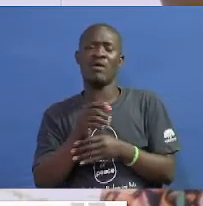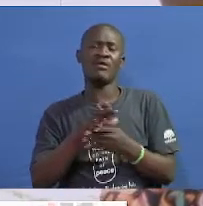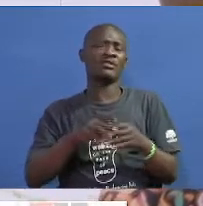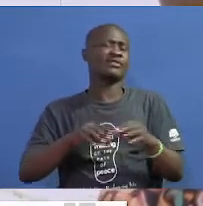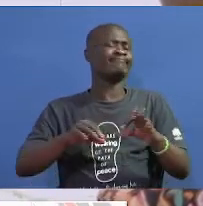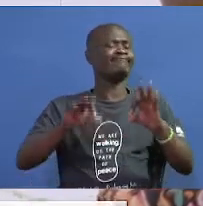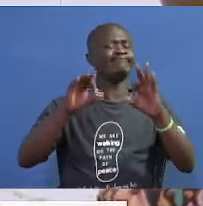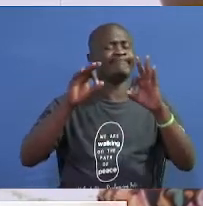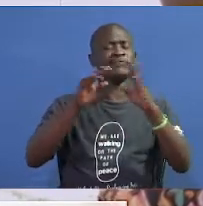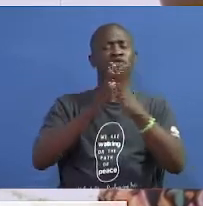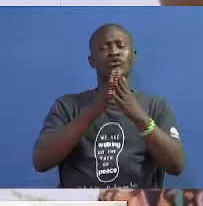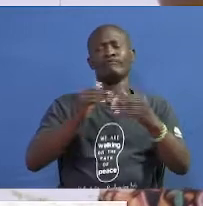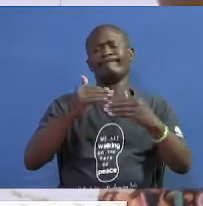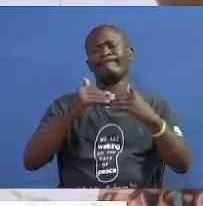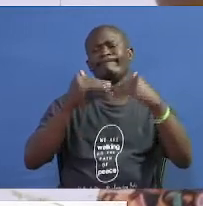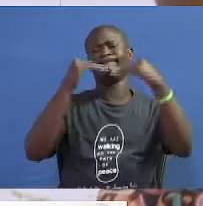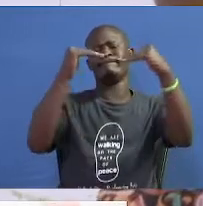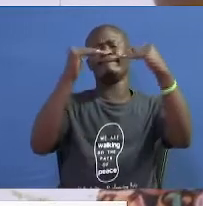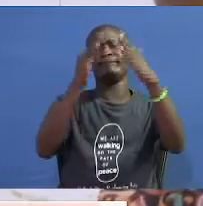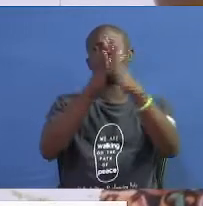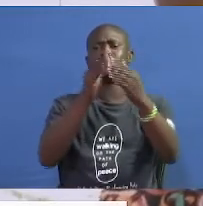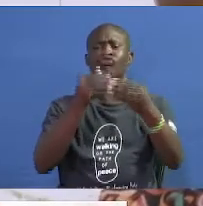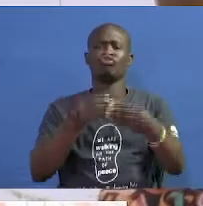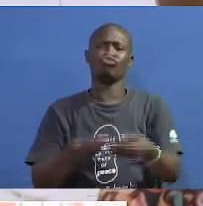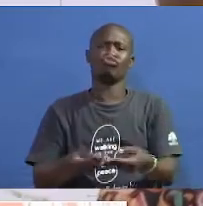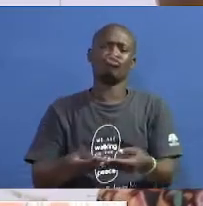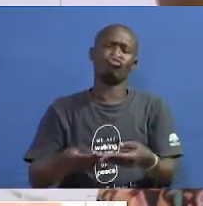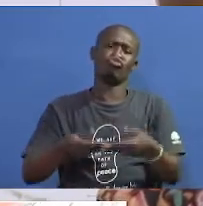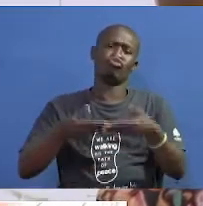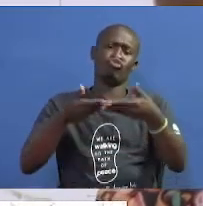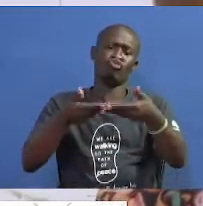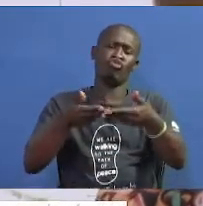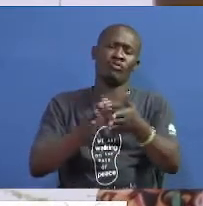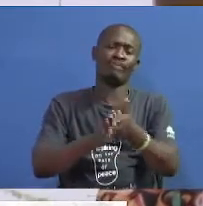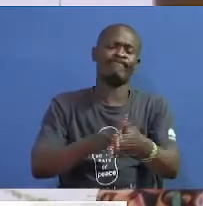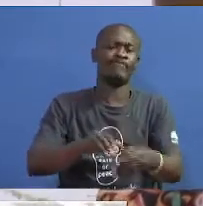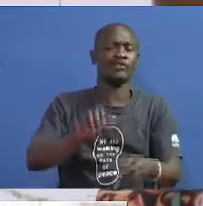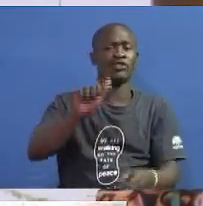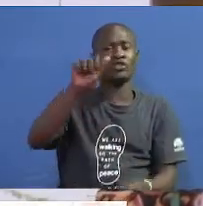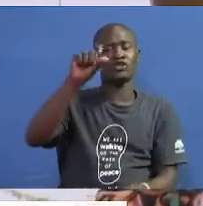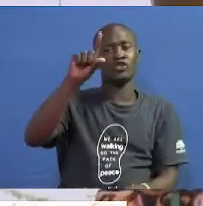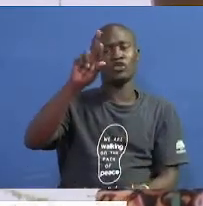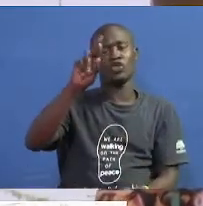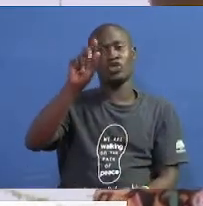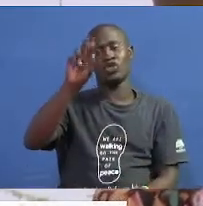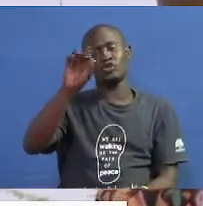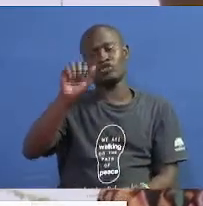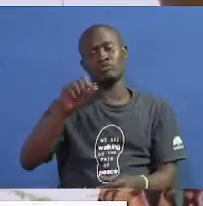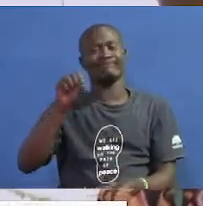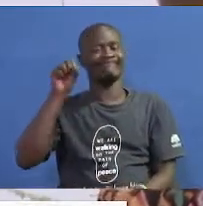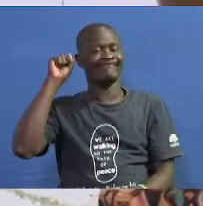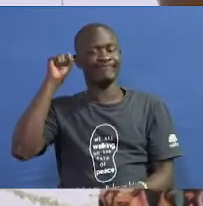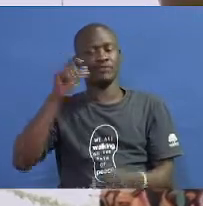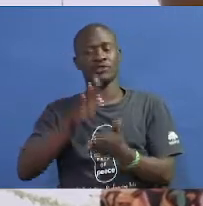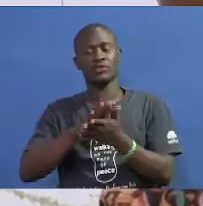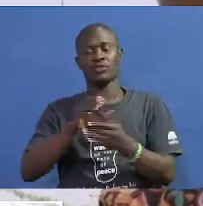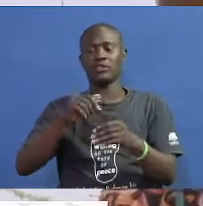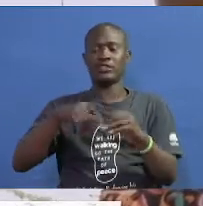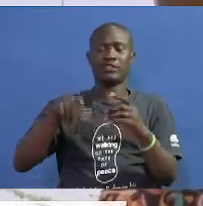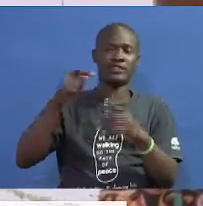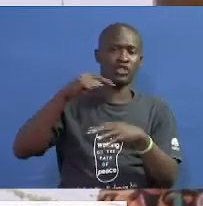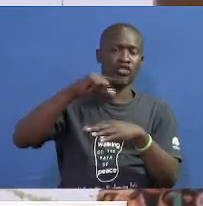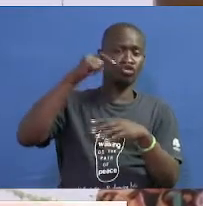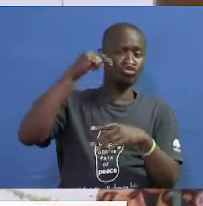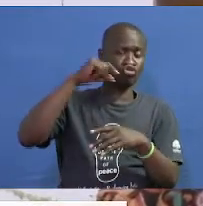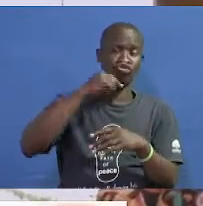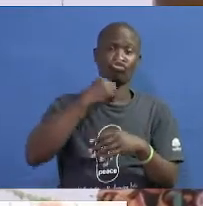a wonderful advance. They found a way to put ultrasound onto a silicone chip, so a solid state